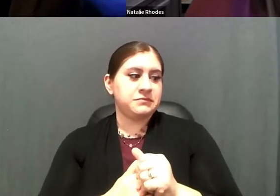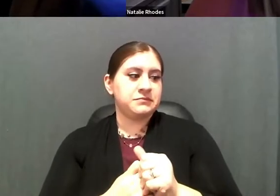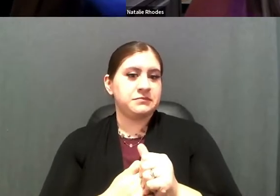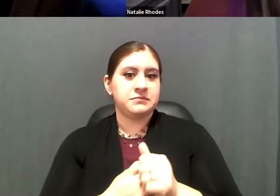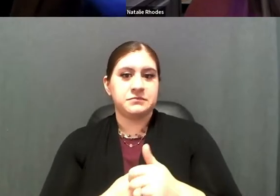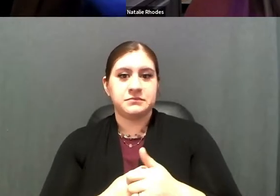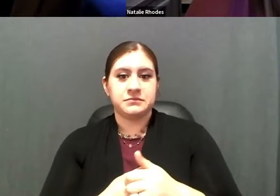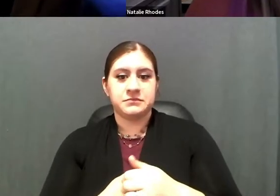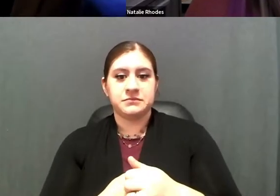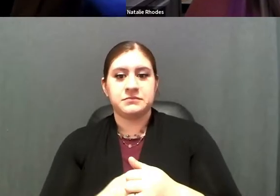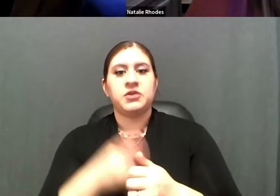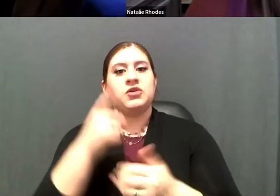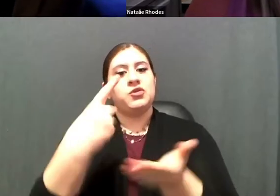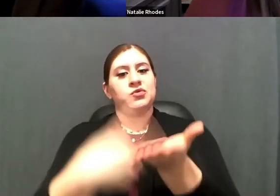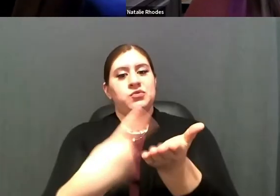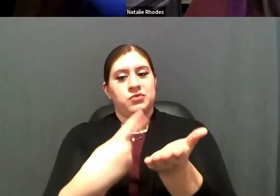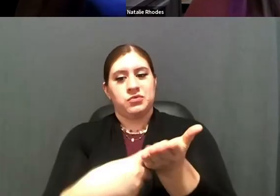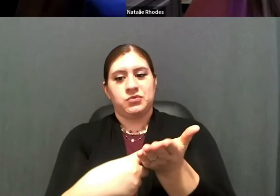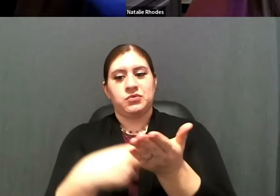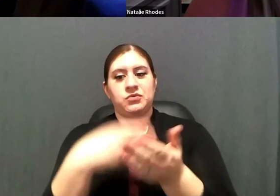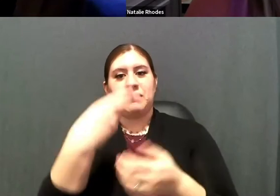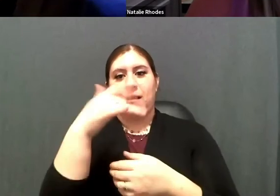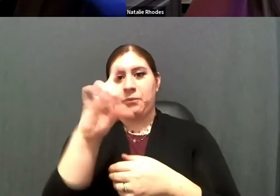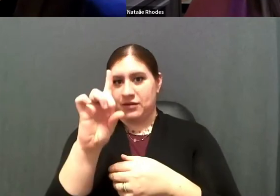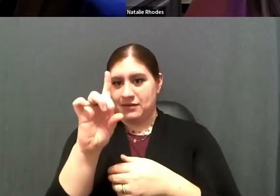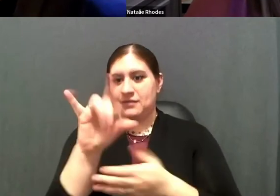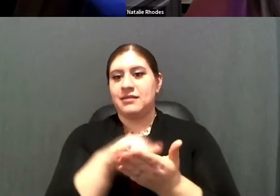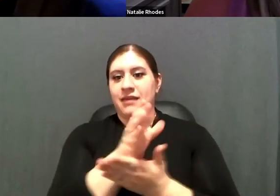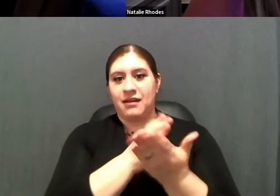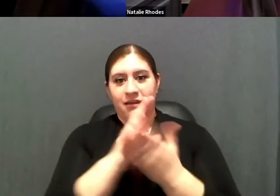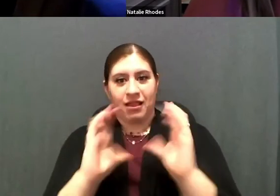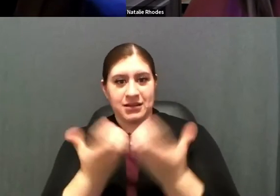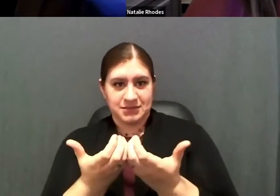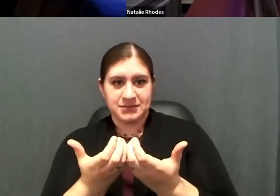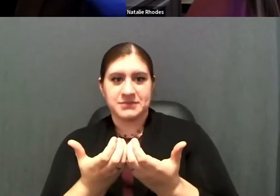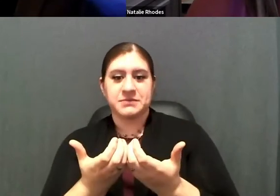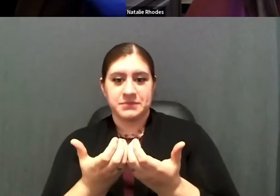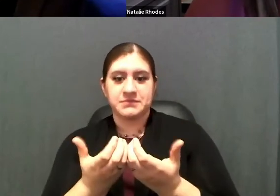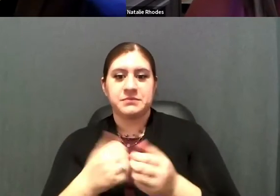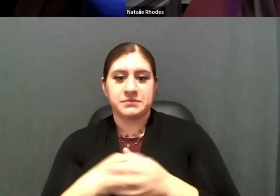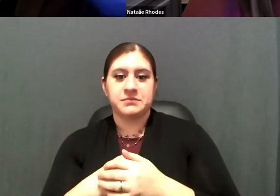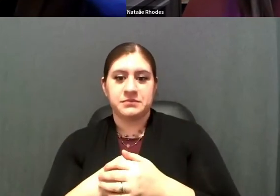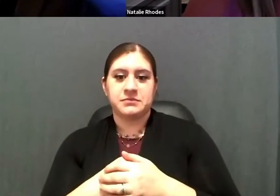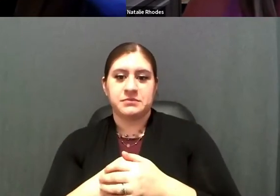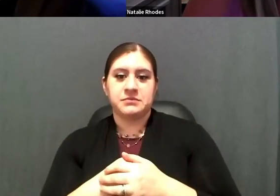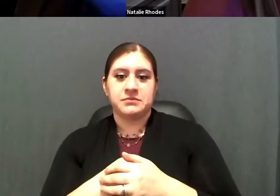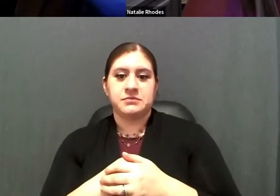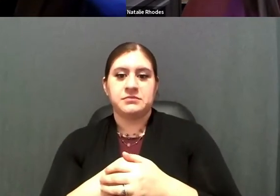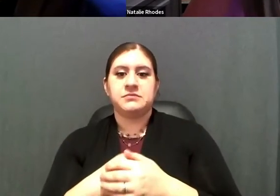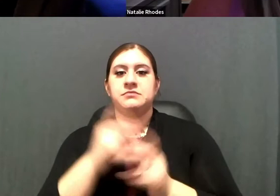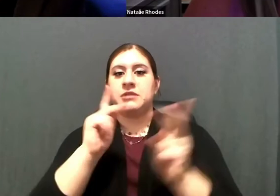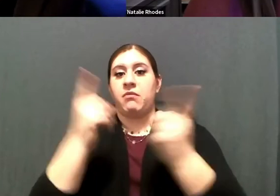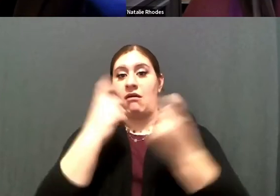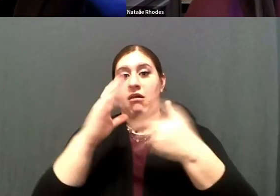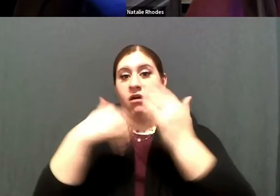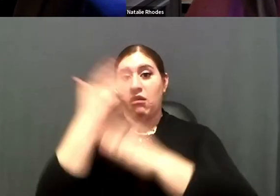question come through when you were discussing the hybrid portion of the class. And okay. Zach asked, are all lectures